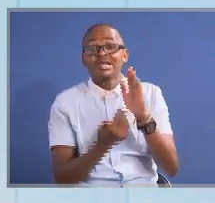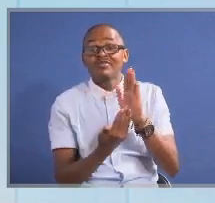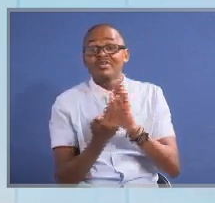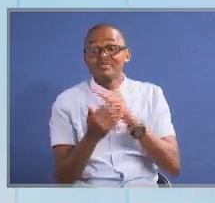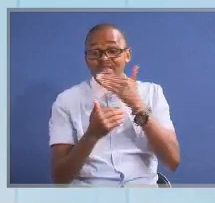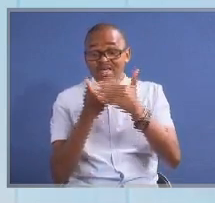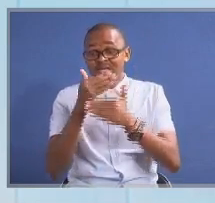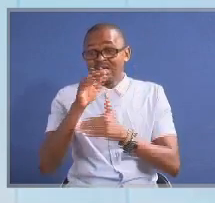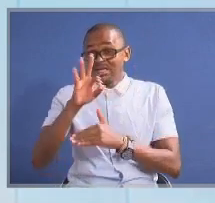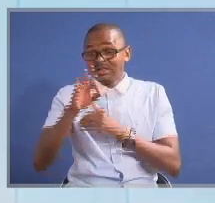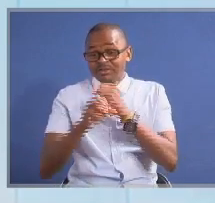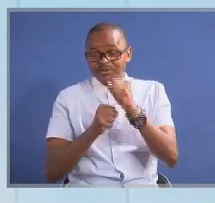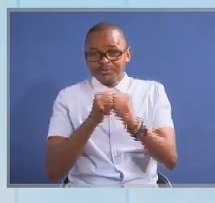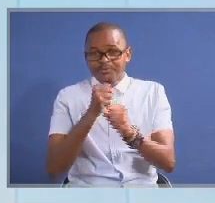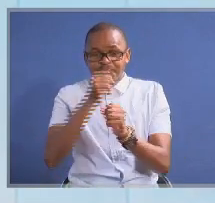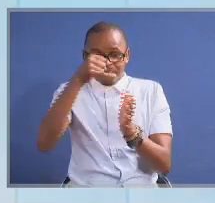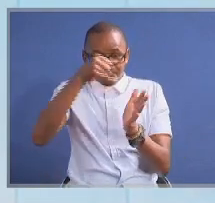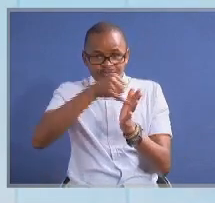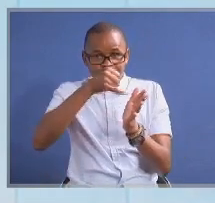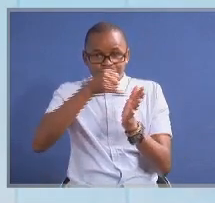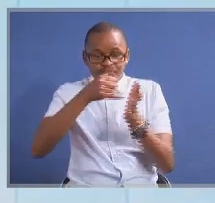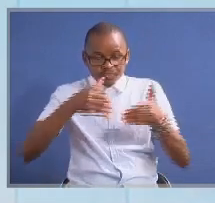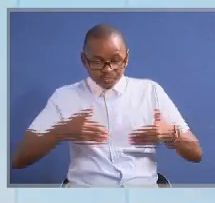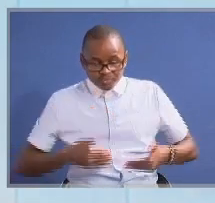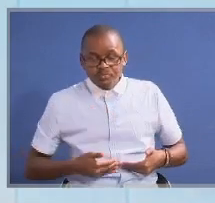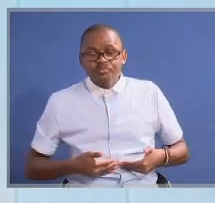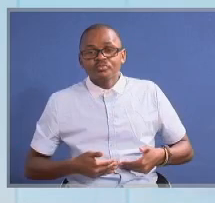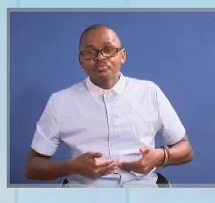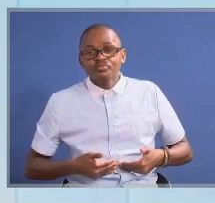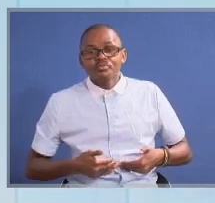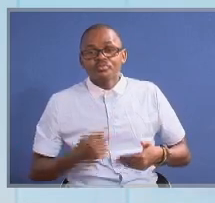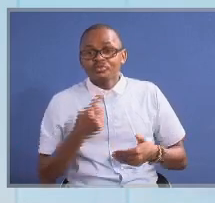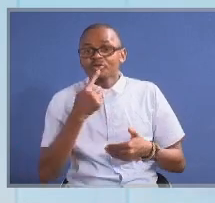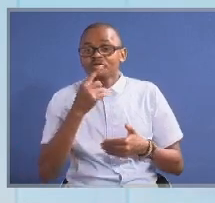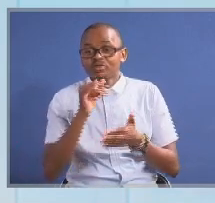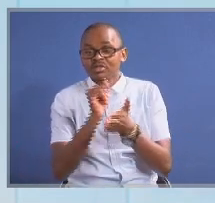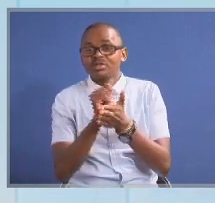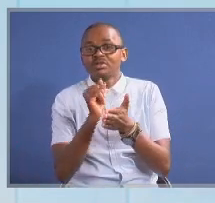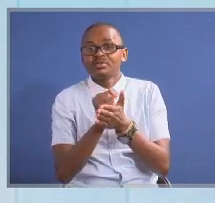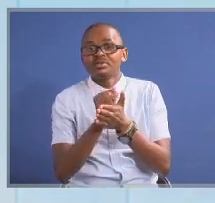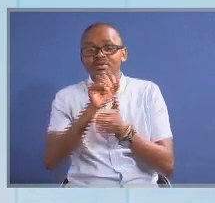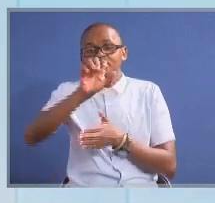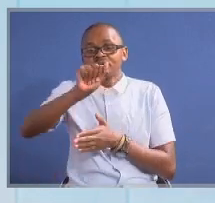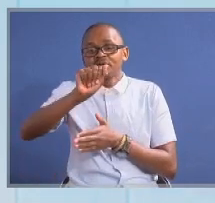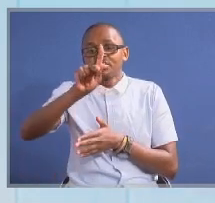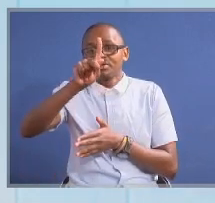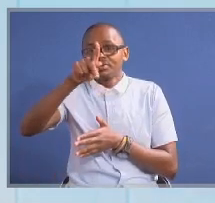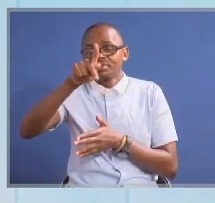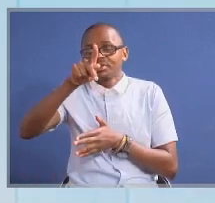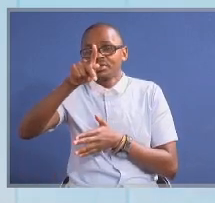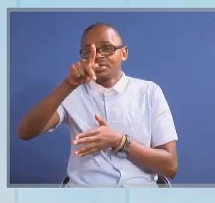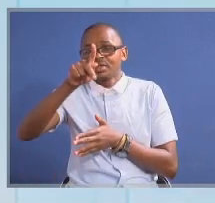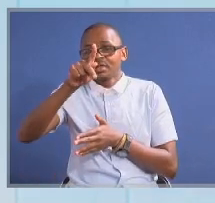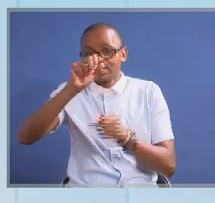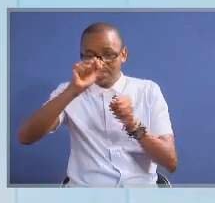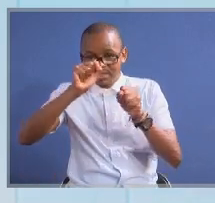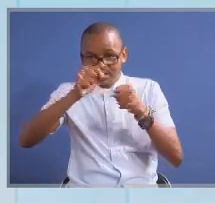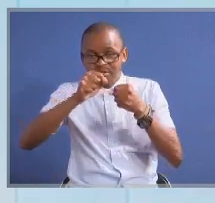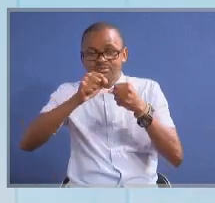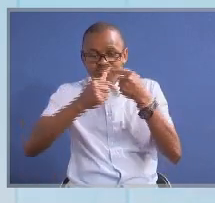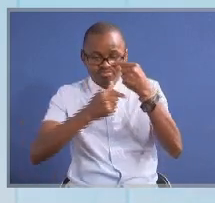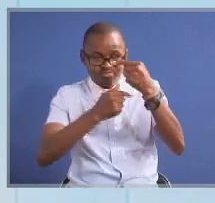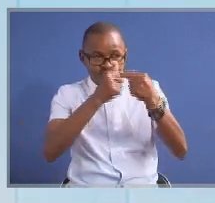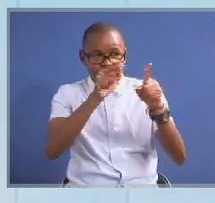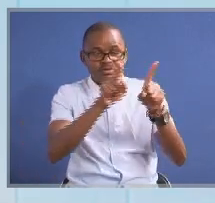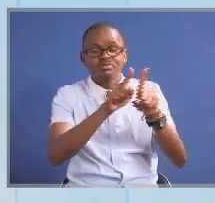the next 3 years, including the involvement of the youth, mm-hmm. So that you know ACP can continue